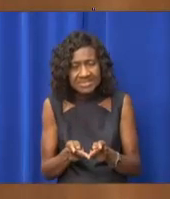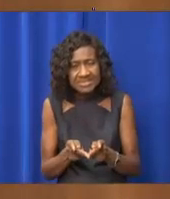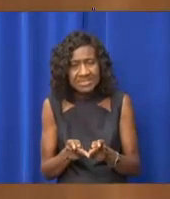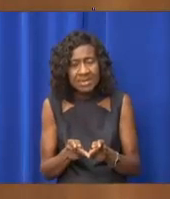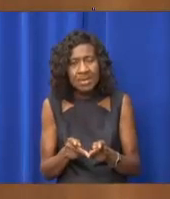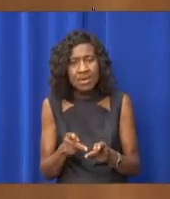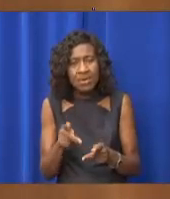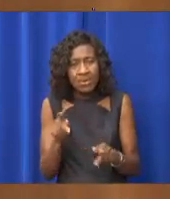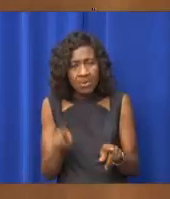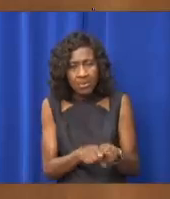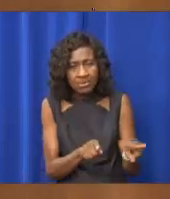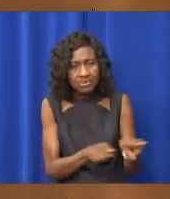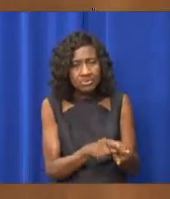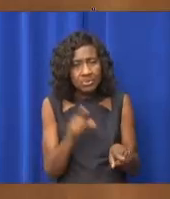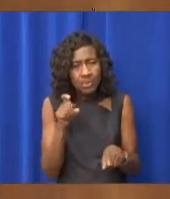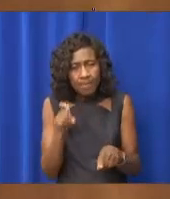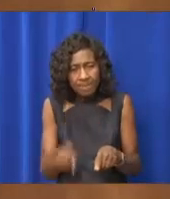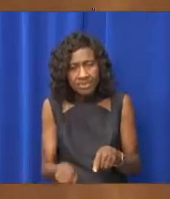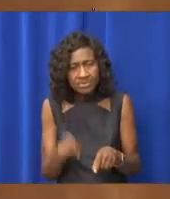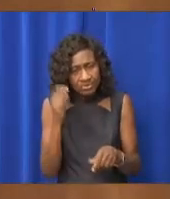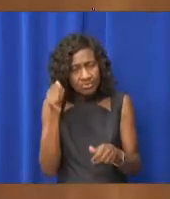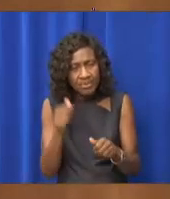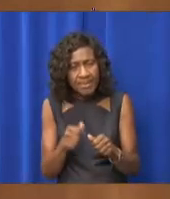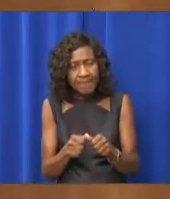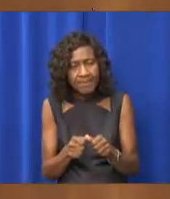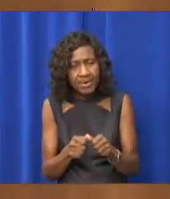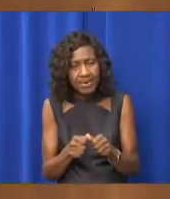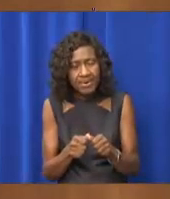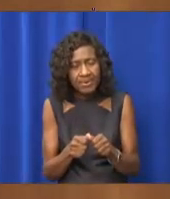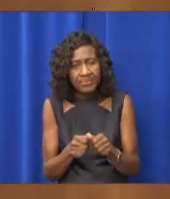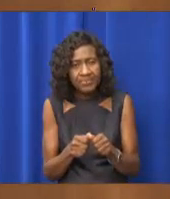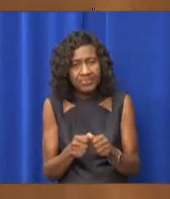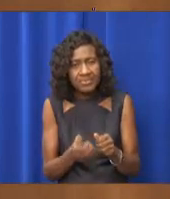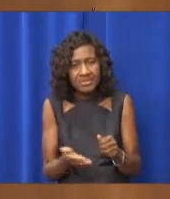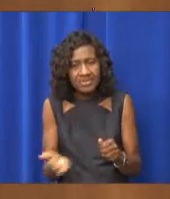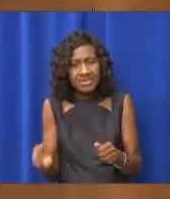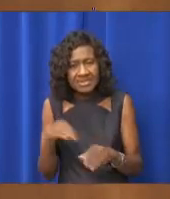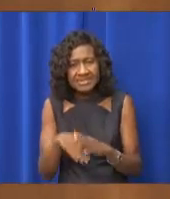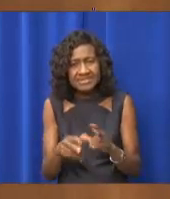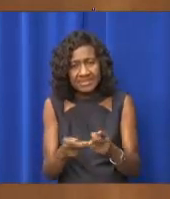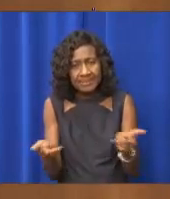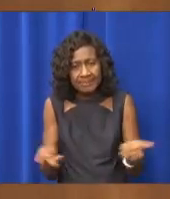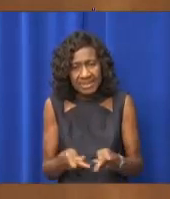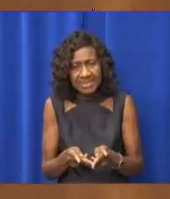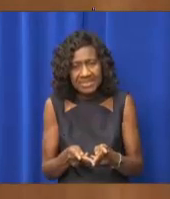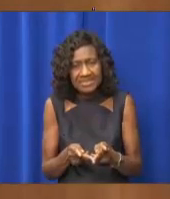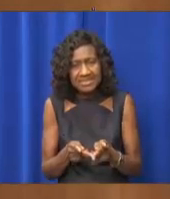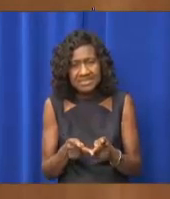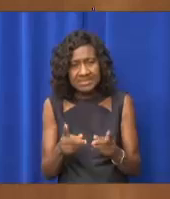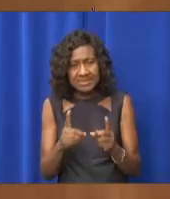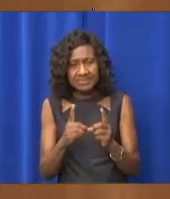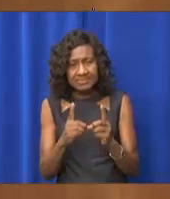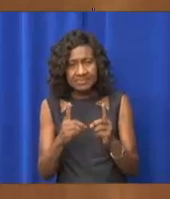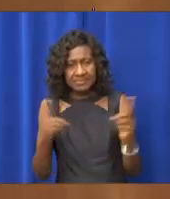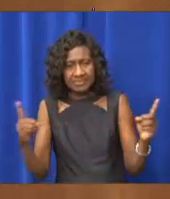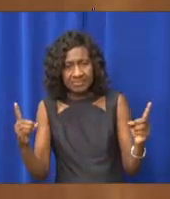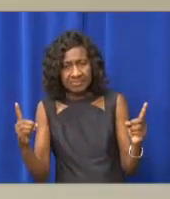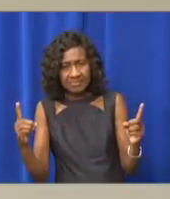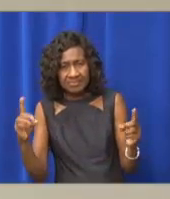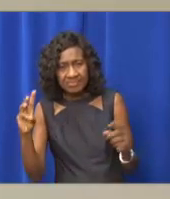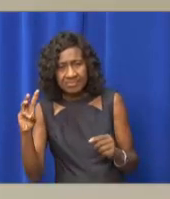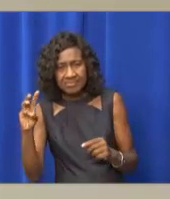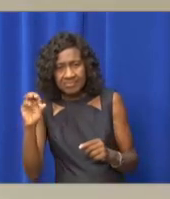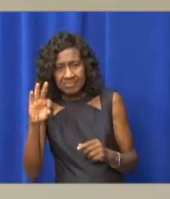from one to another, and secondary after that would be the distancing.